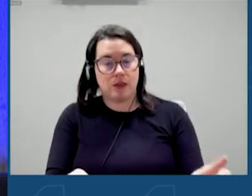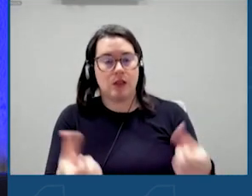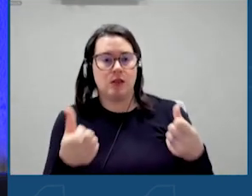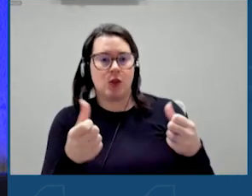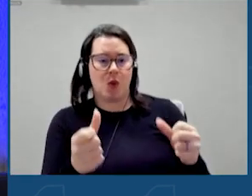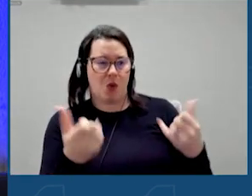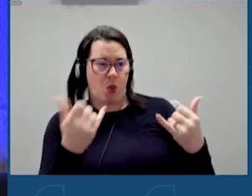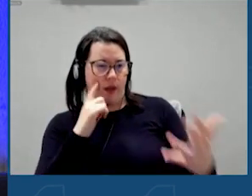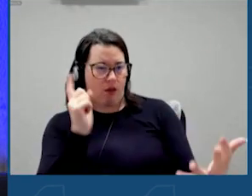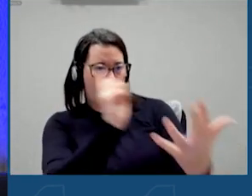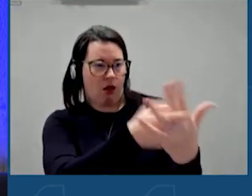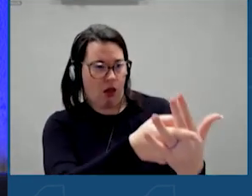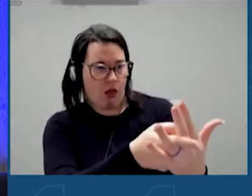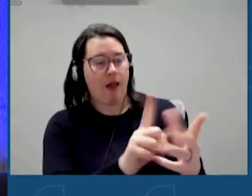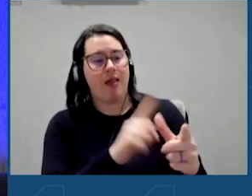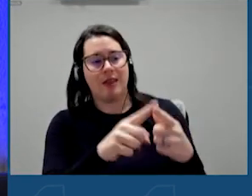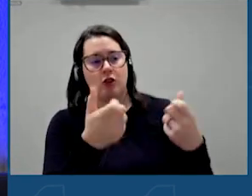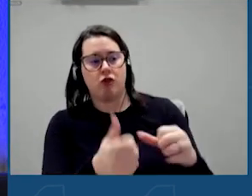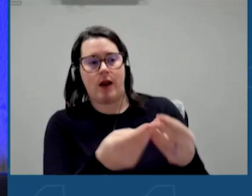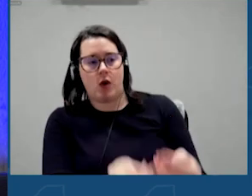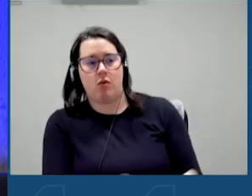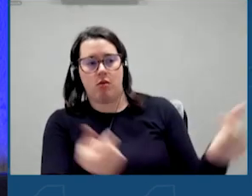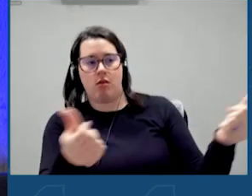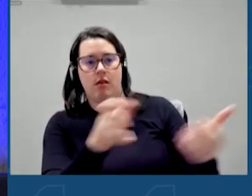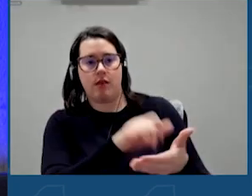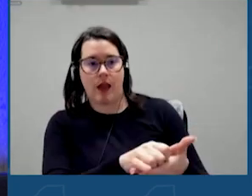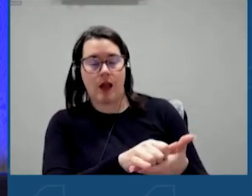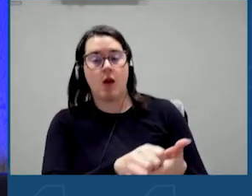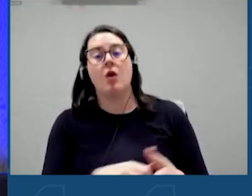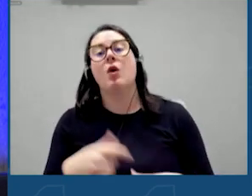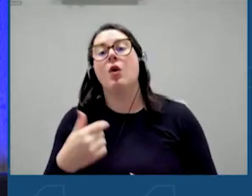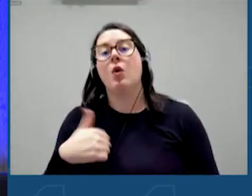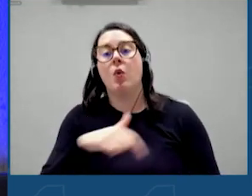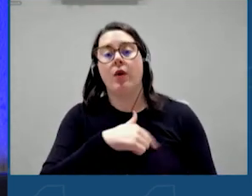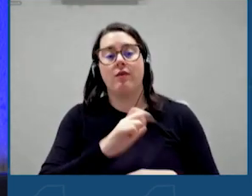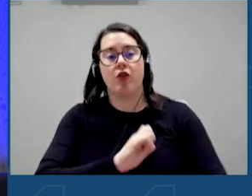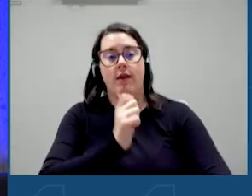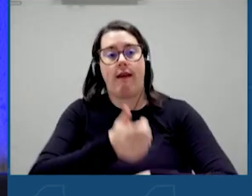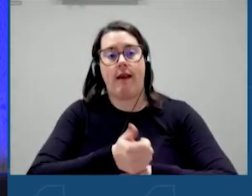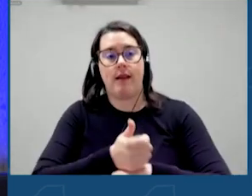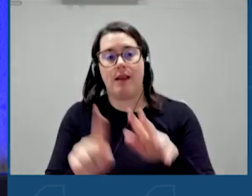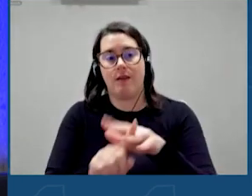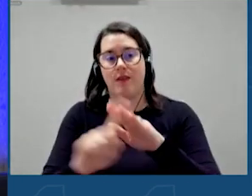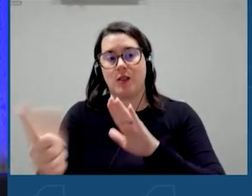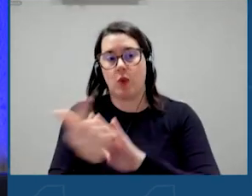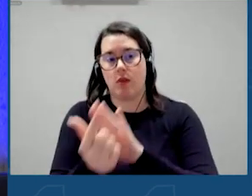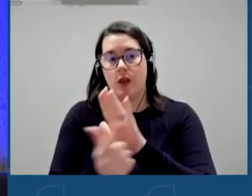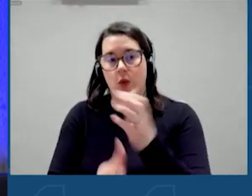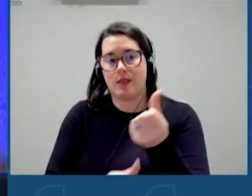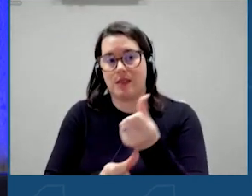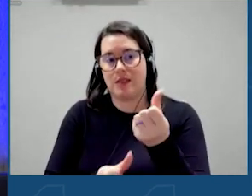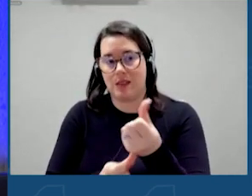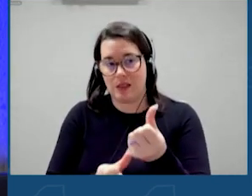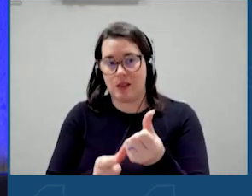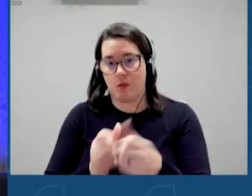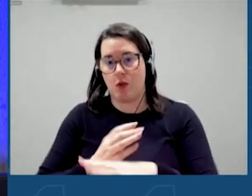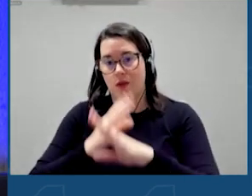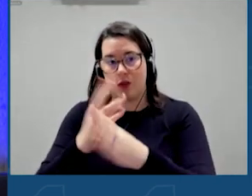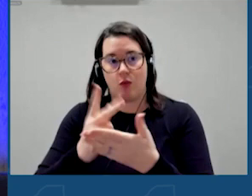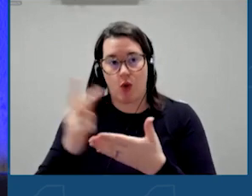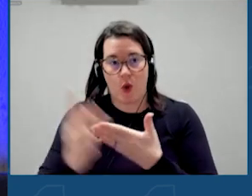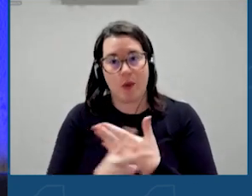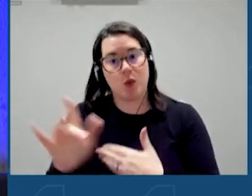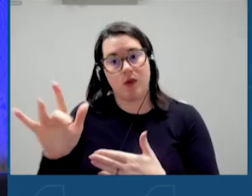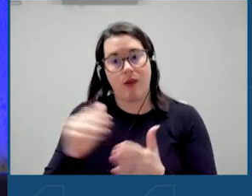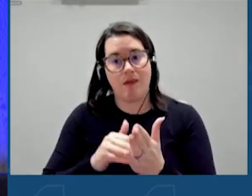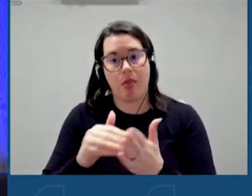them. We also created an eviction prevention legal assistance program with $25 million. A lot of times people just